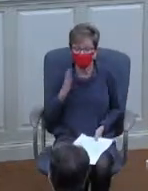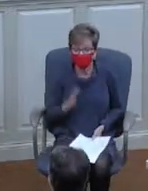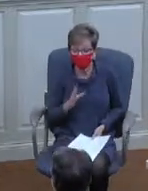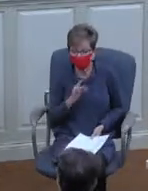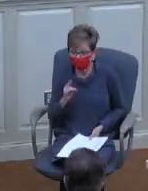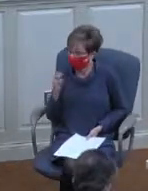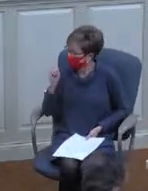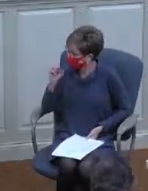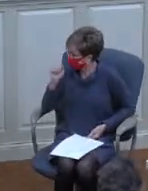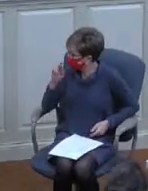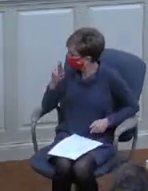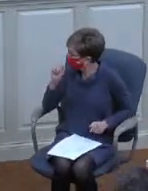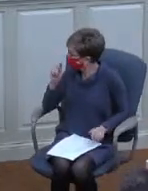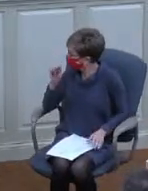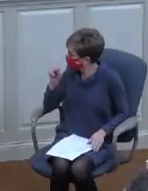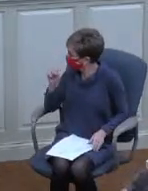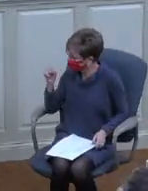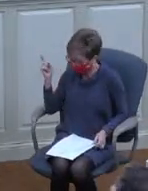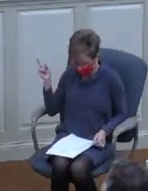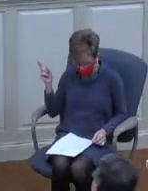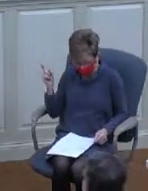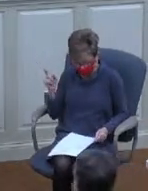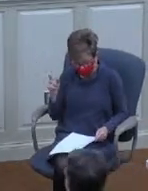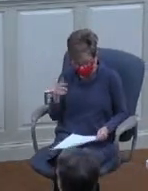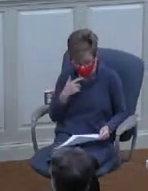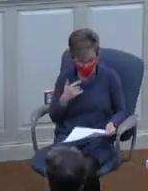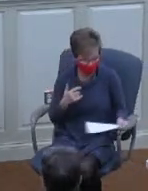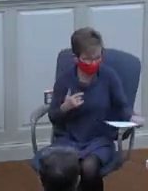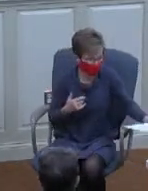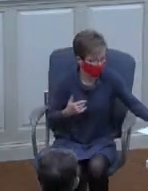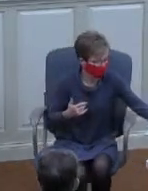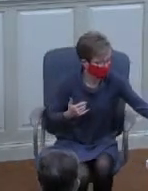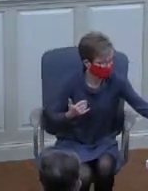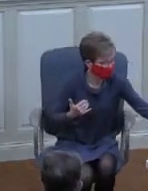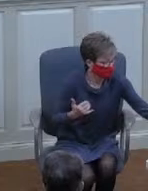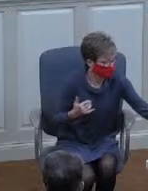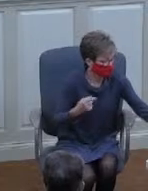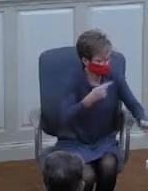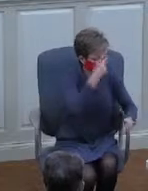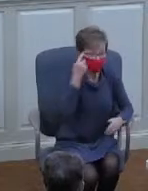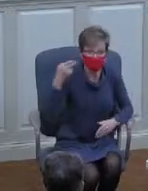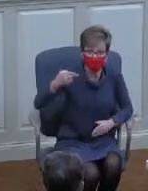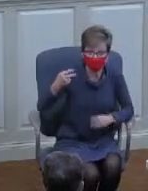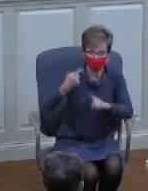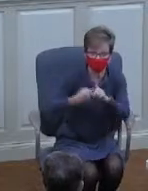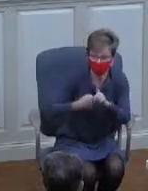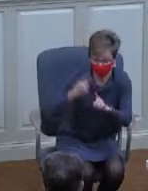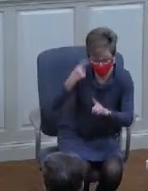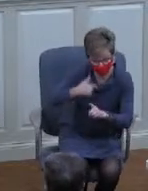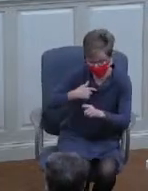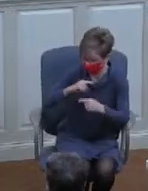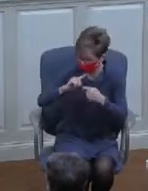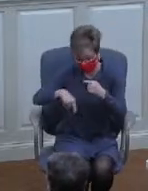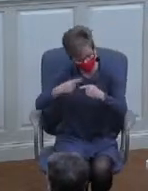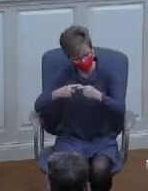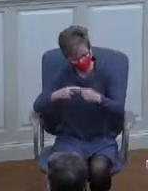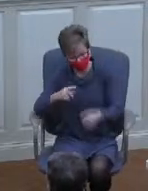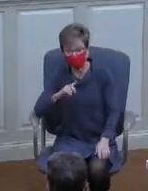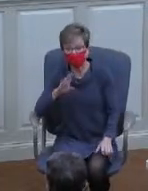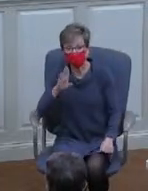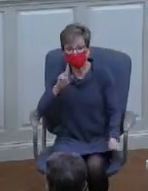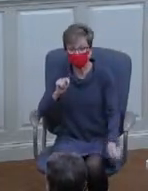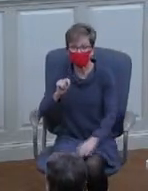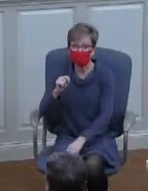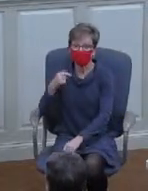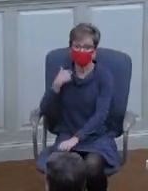Well, it's Black History Month. Black History is all year long for me, but we just reappointed